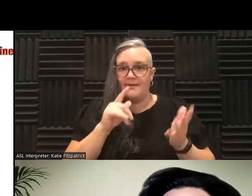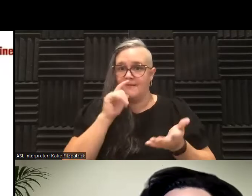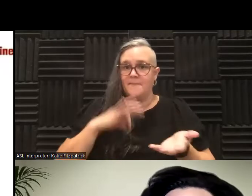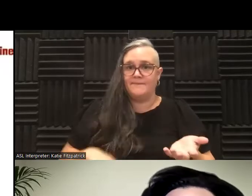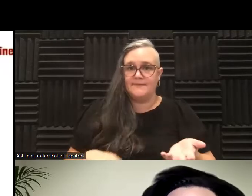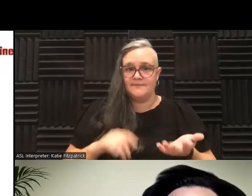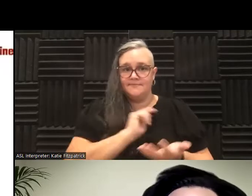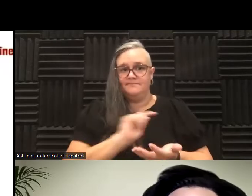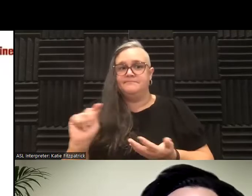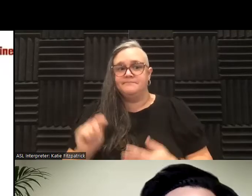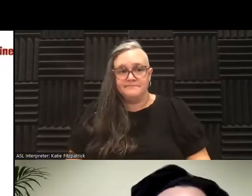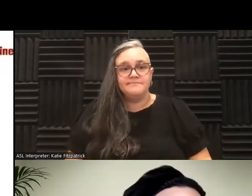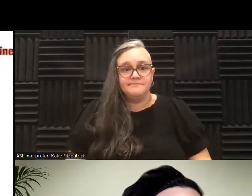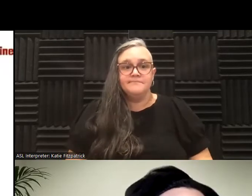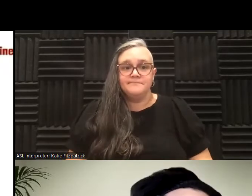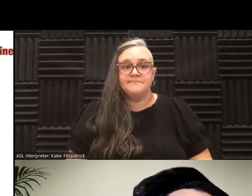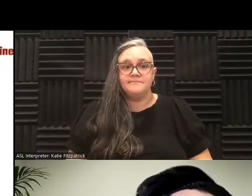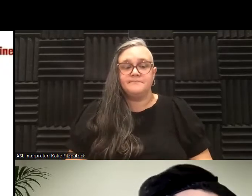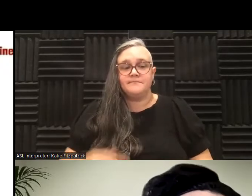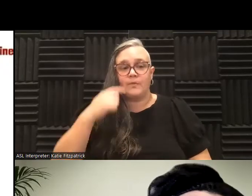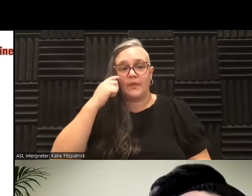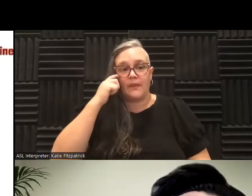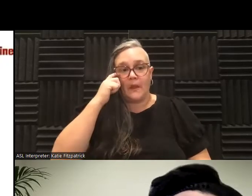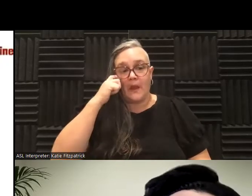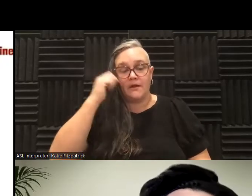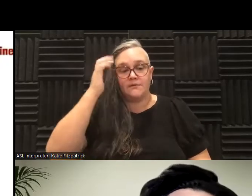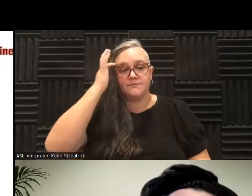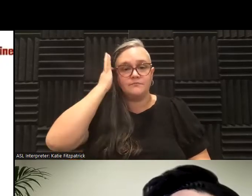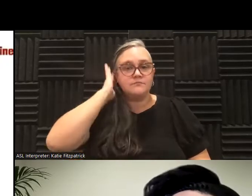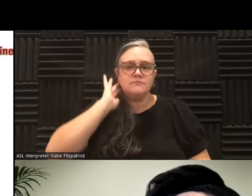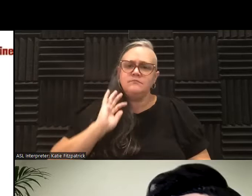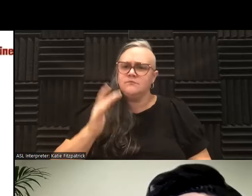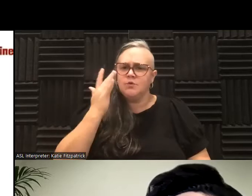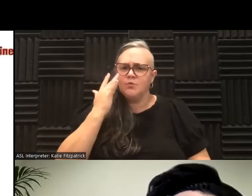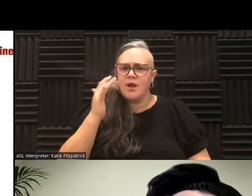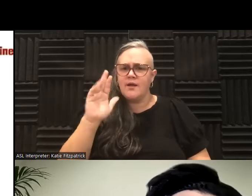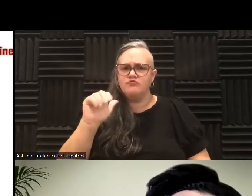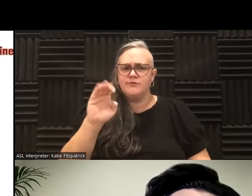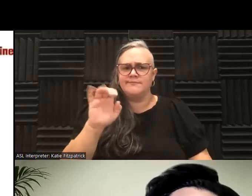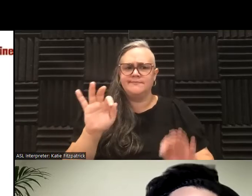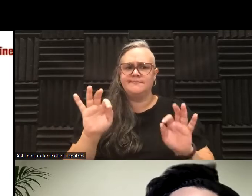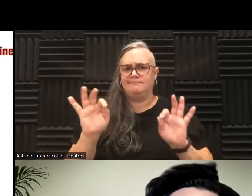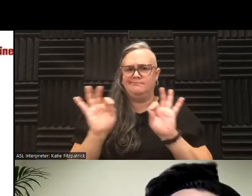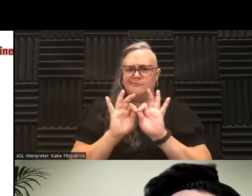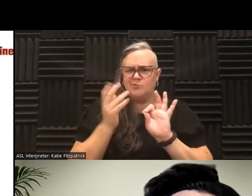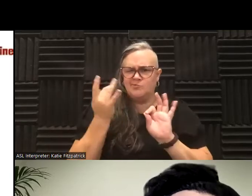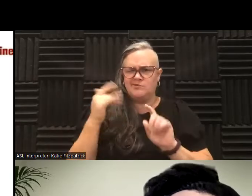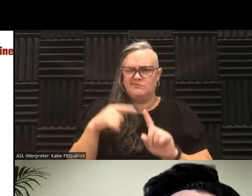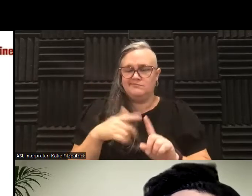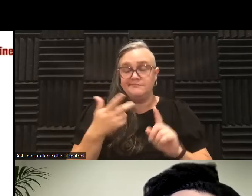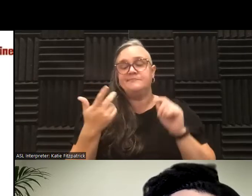So you may be thinking, what is the significance? Why does race matter? We see